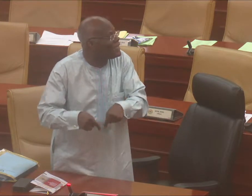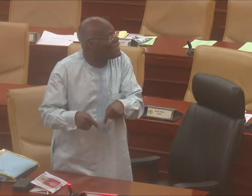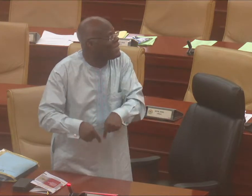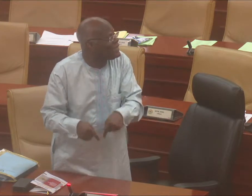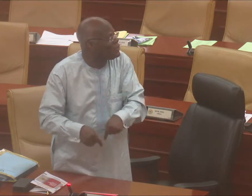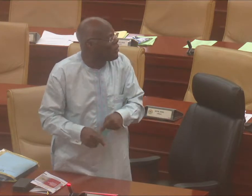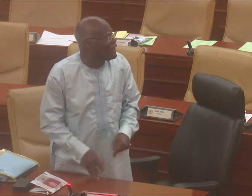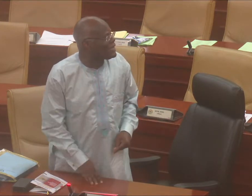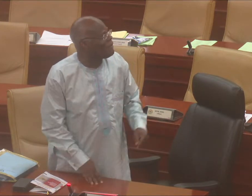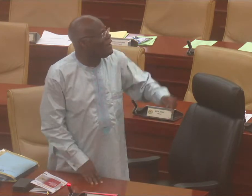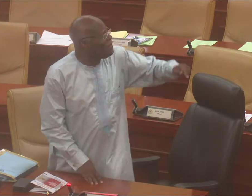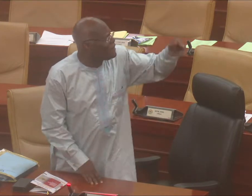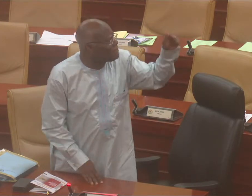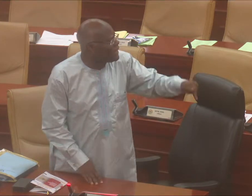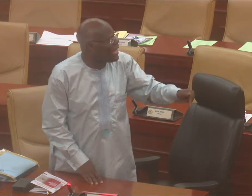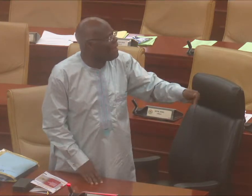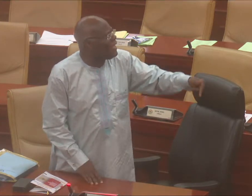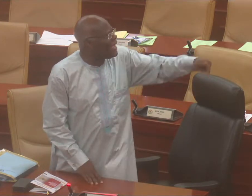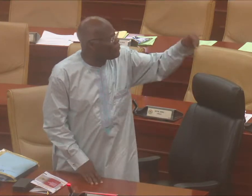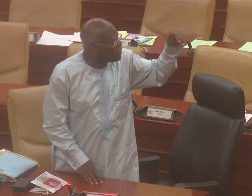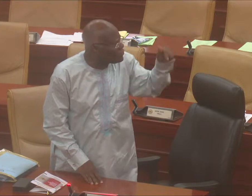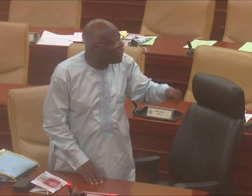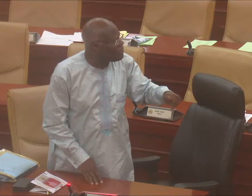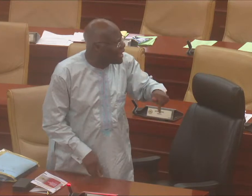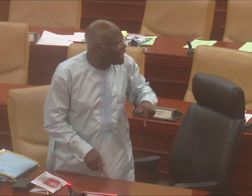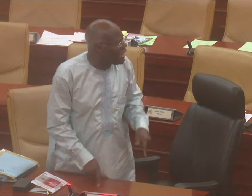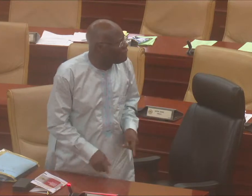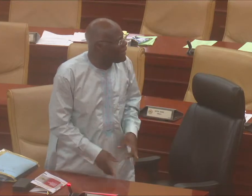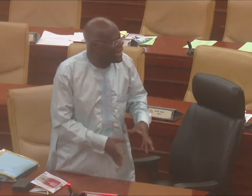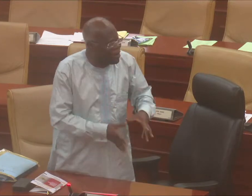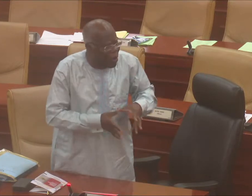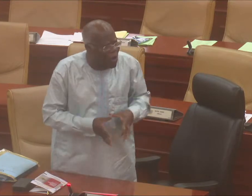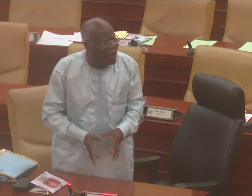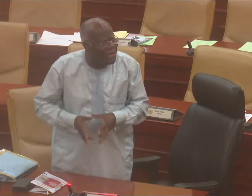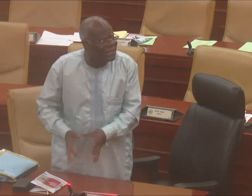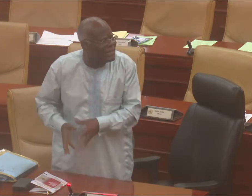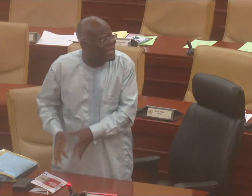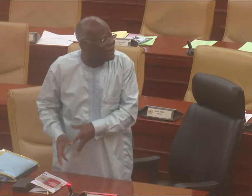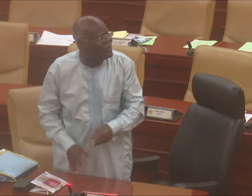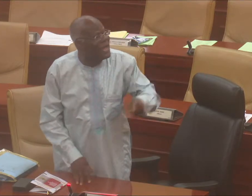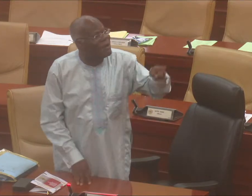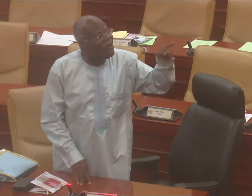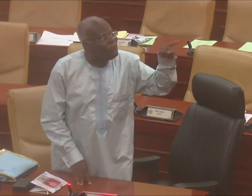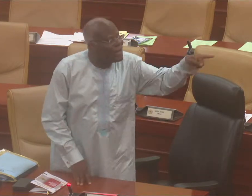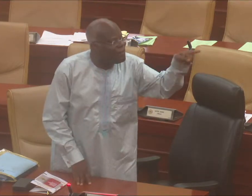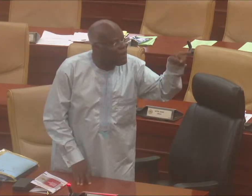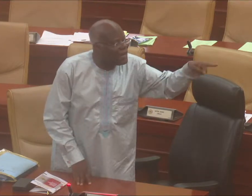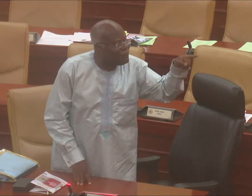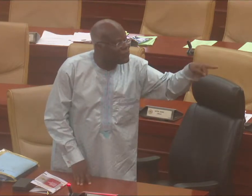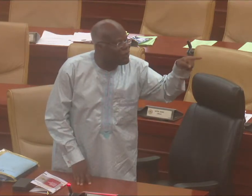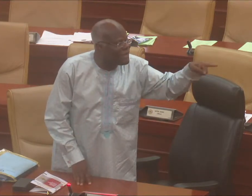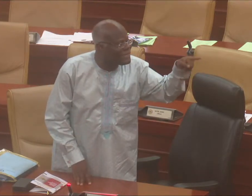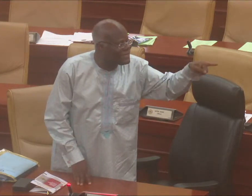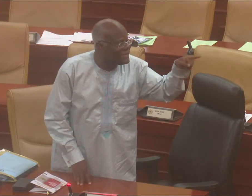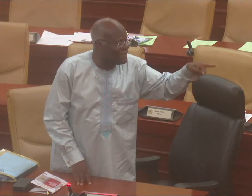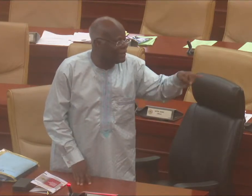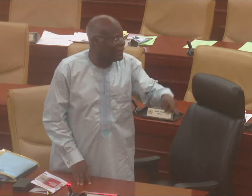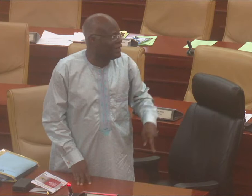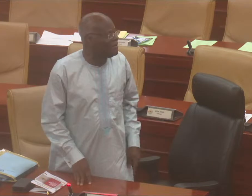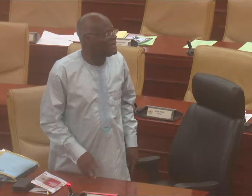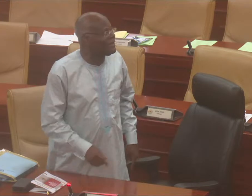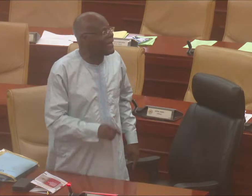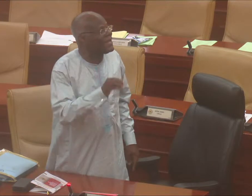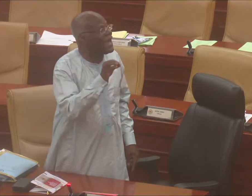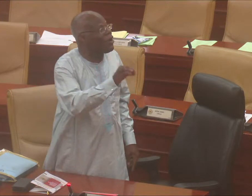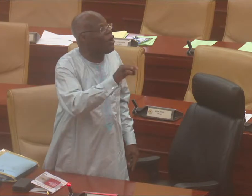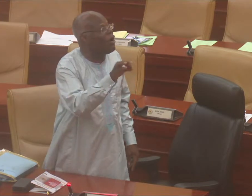of the exigencies of the time, the Speaker, it was taught by the government that all these things have to be done for the benefit of the citizenry.